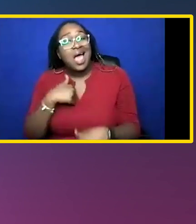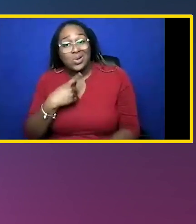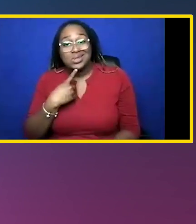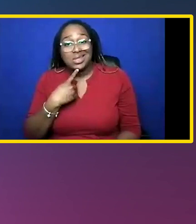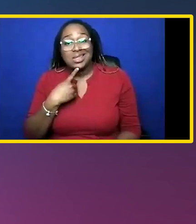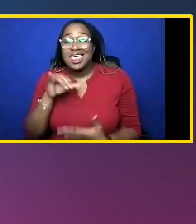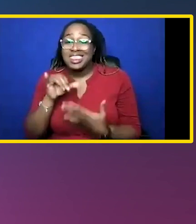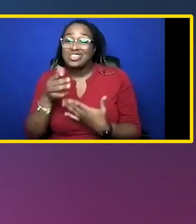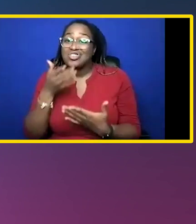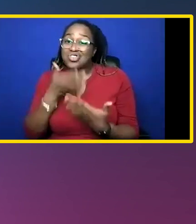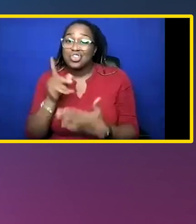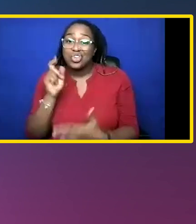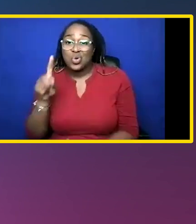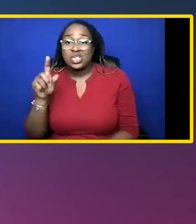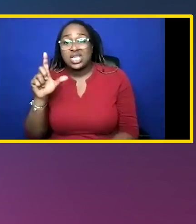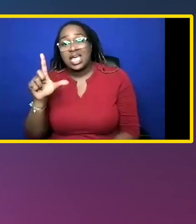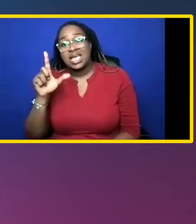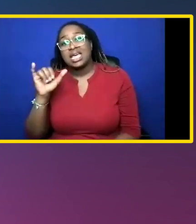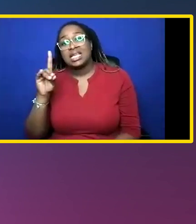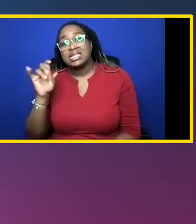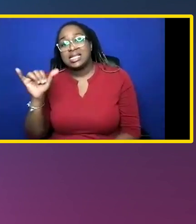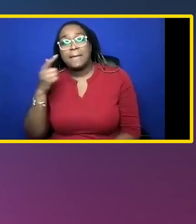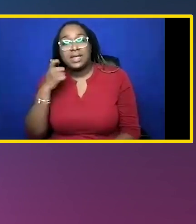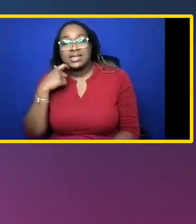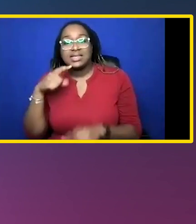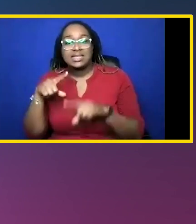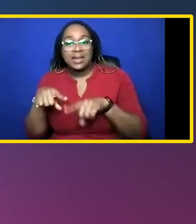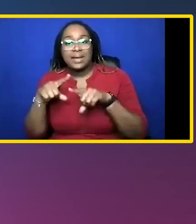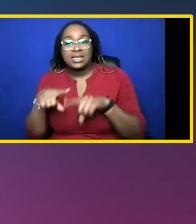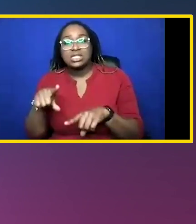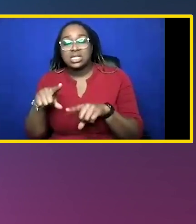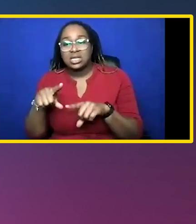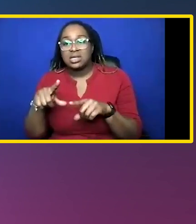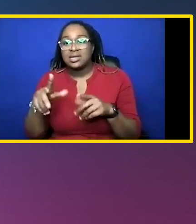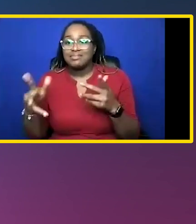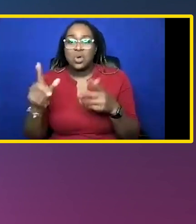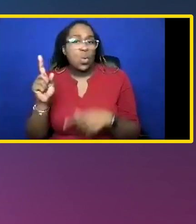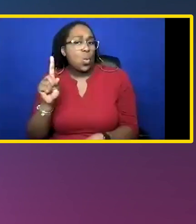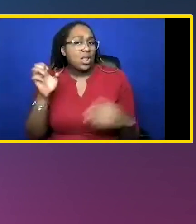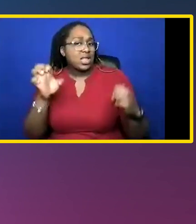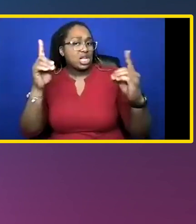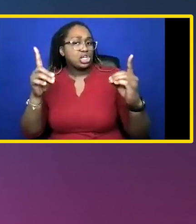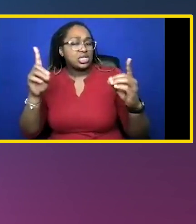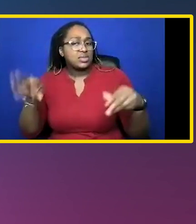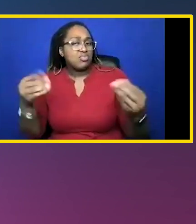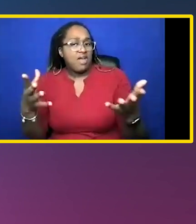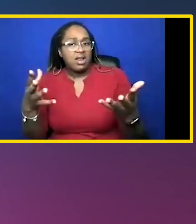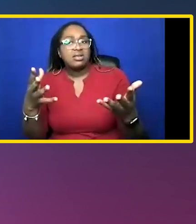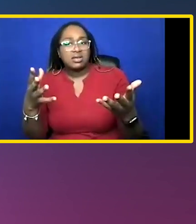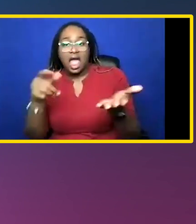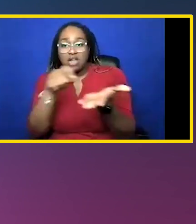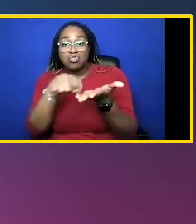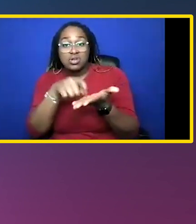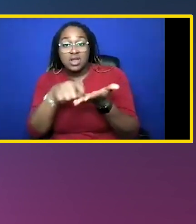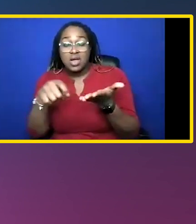say that's such a great question, Lindsey, because I think it depends on, I mean, it really depends on where the education is being provided. So I wrote